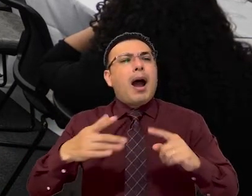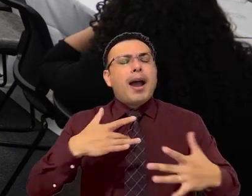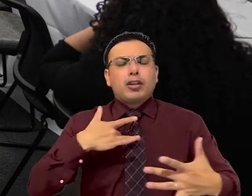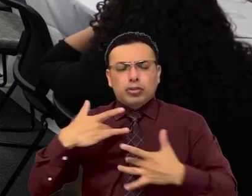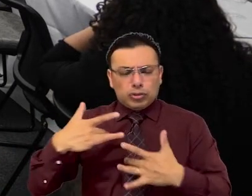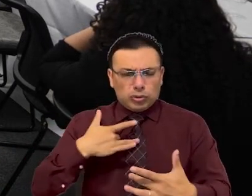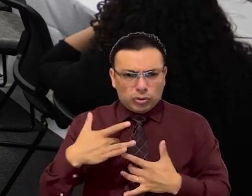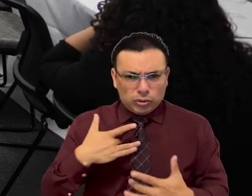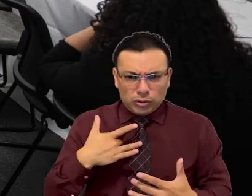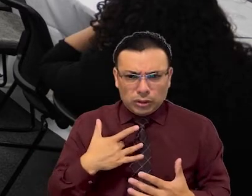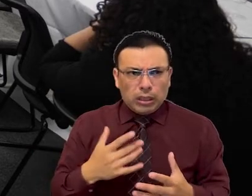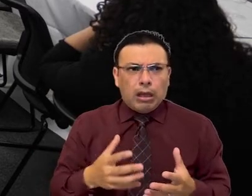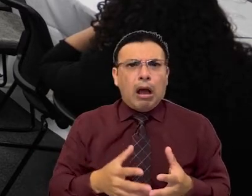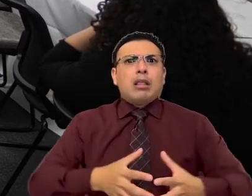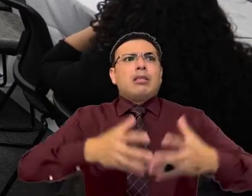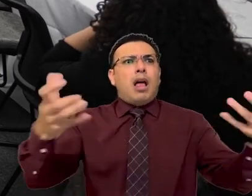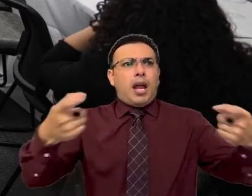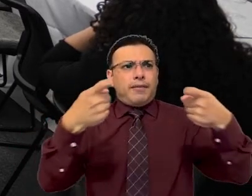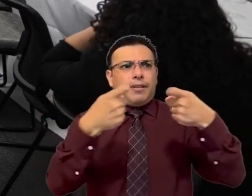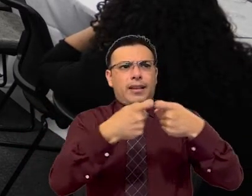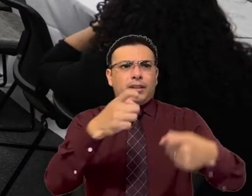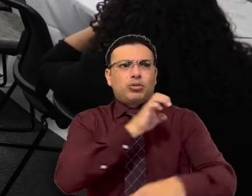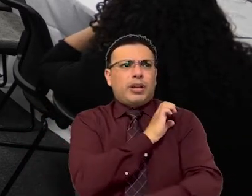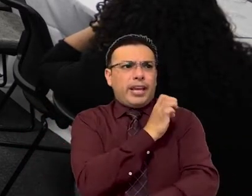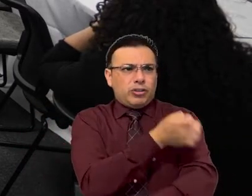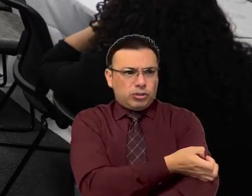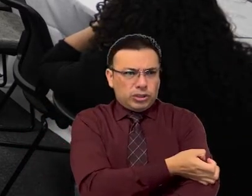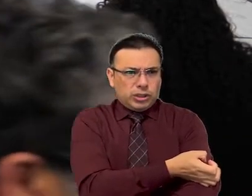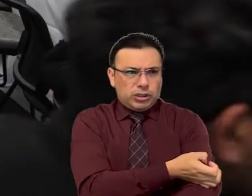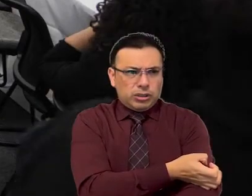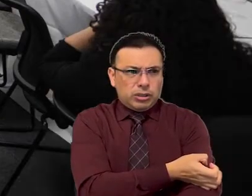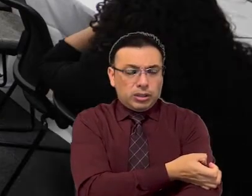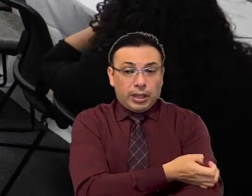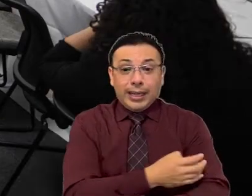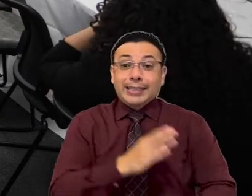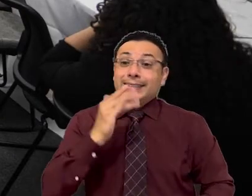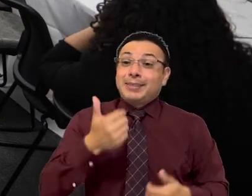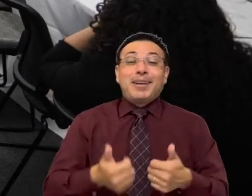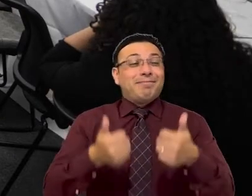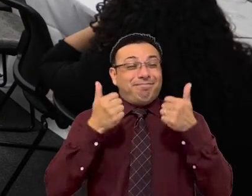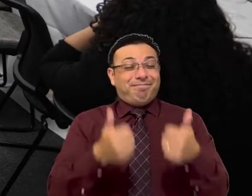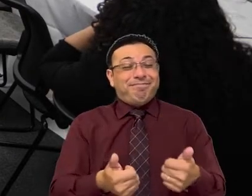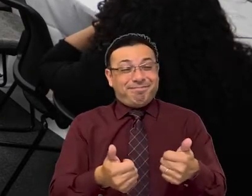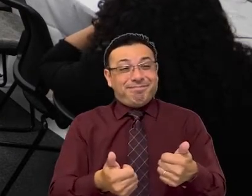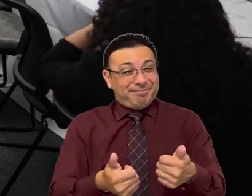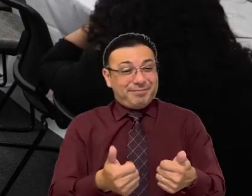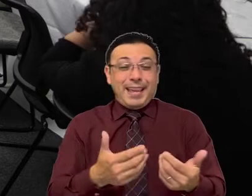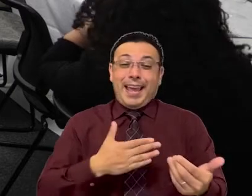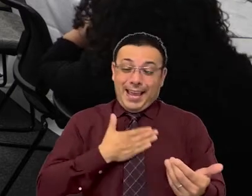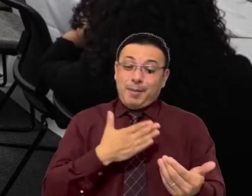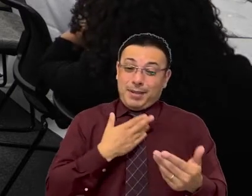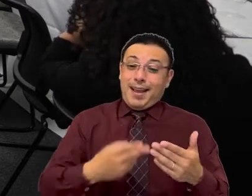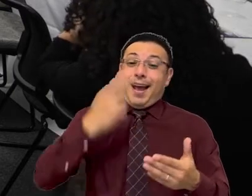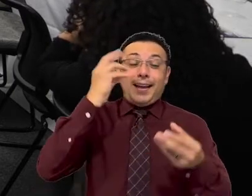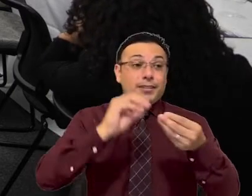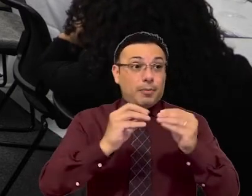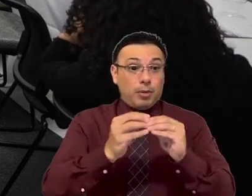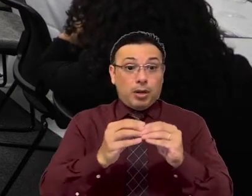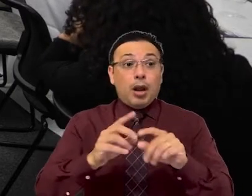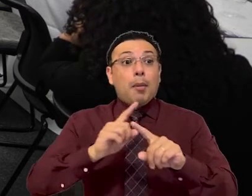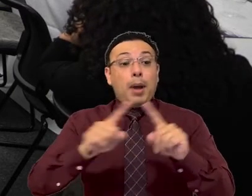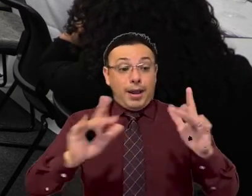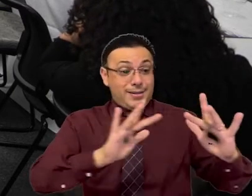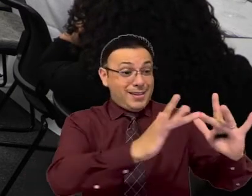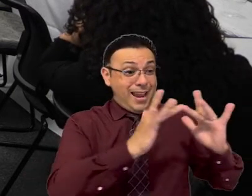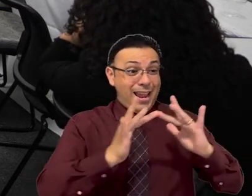that it's all fine and dandy, but when you put it into the backbone of the network out there, it's putting it